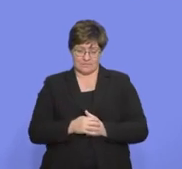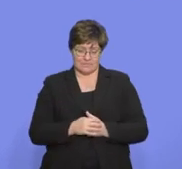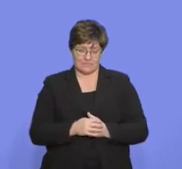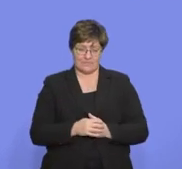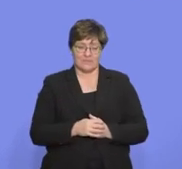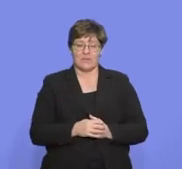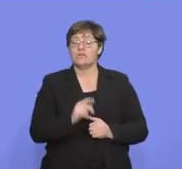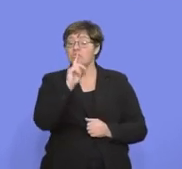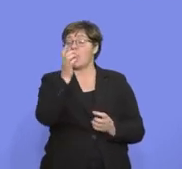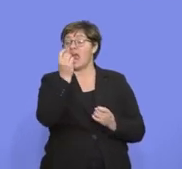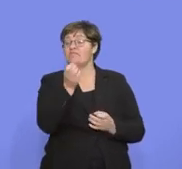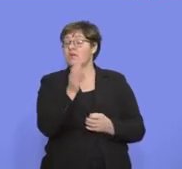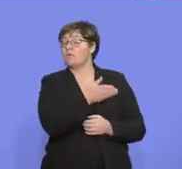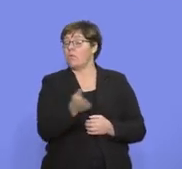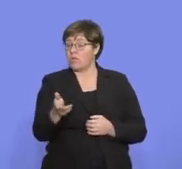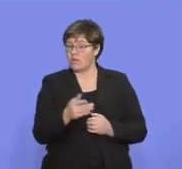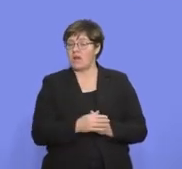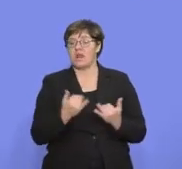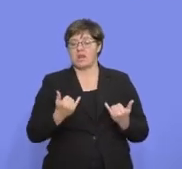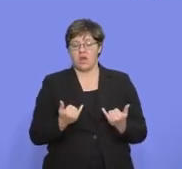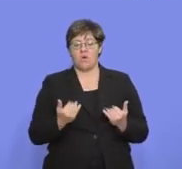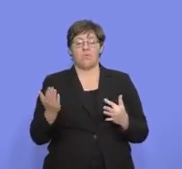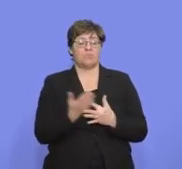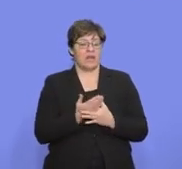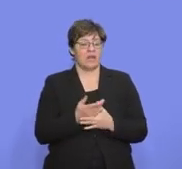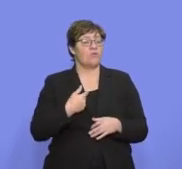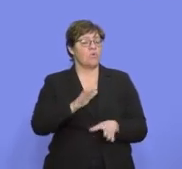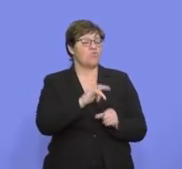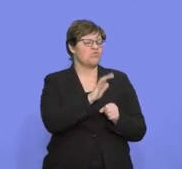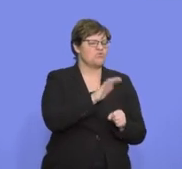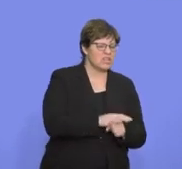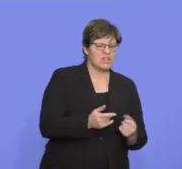So after all that information you got now, it's time for a break. Go and get some cool